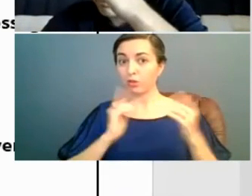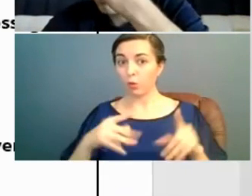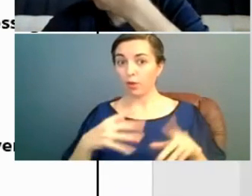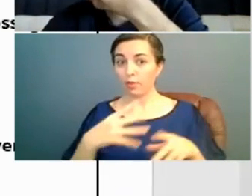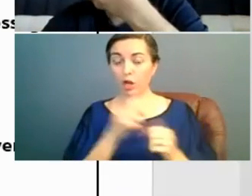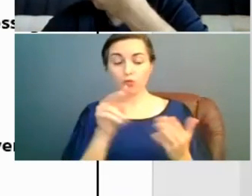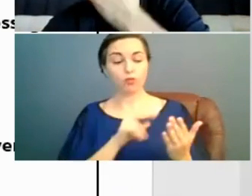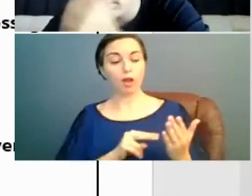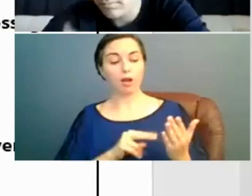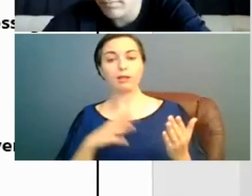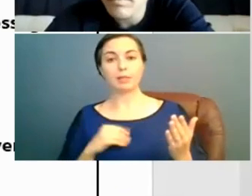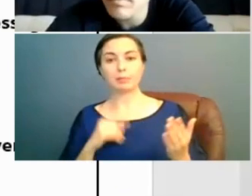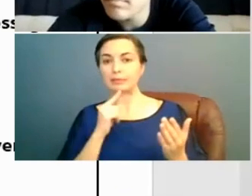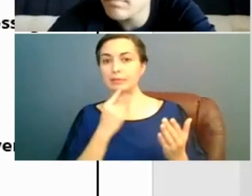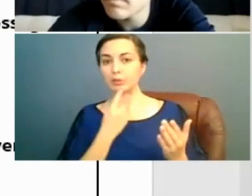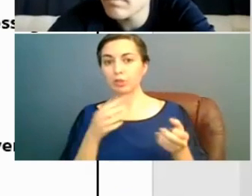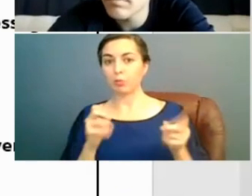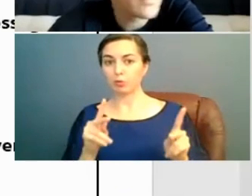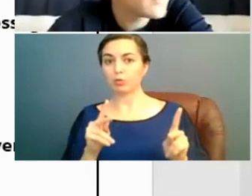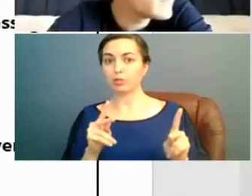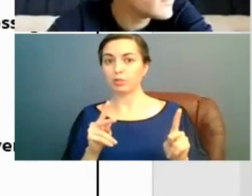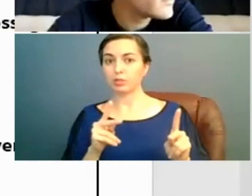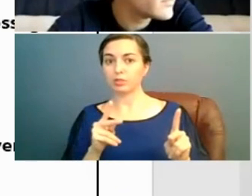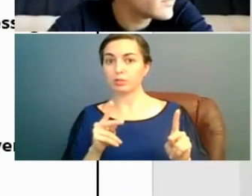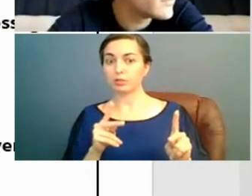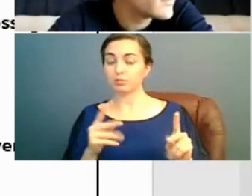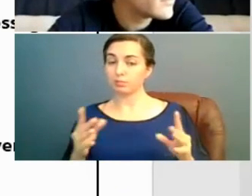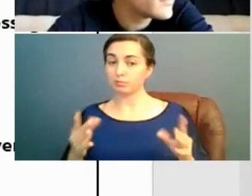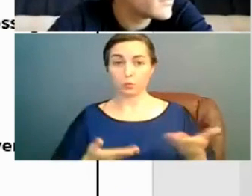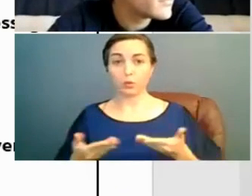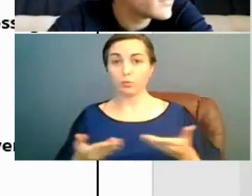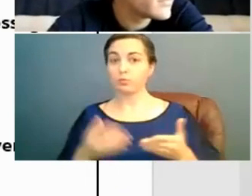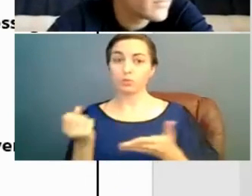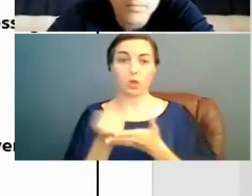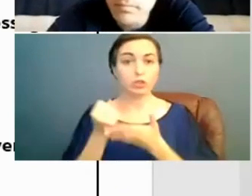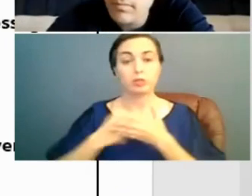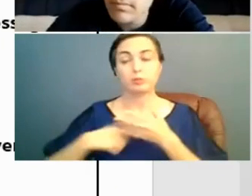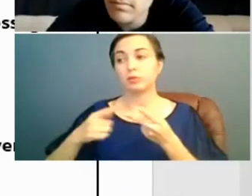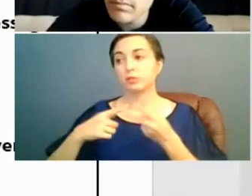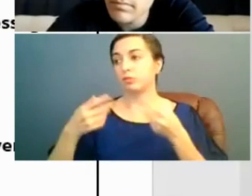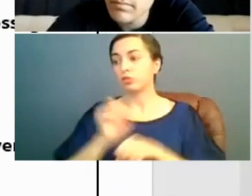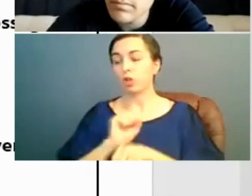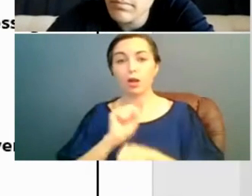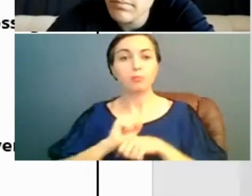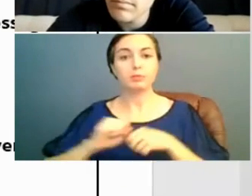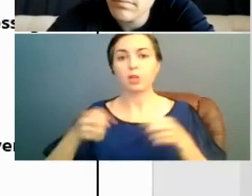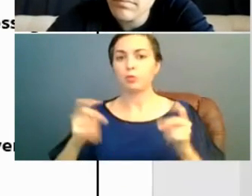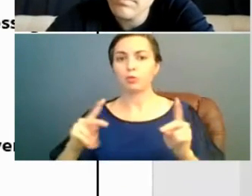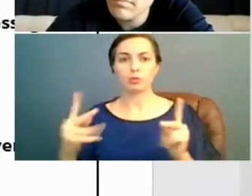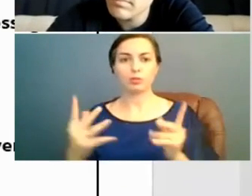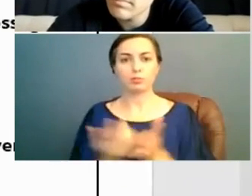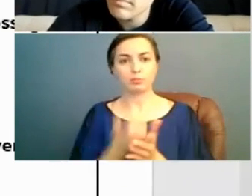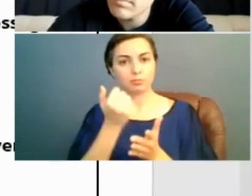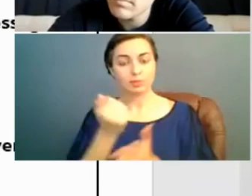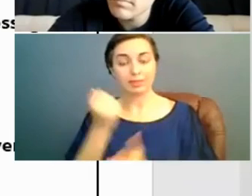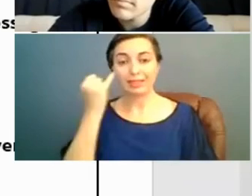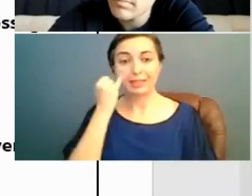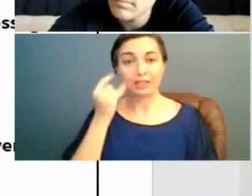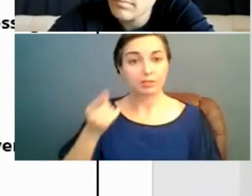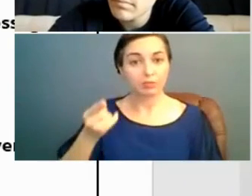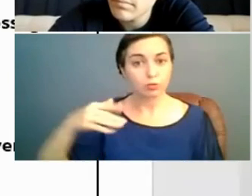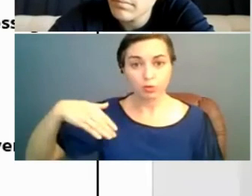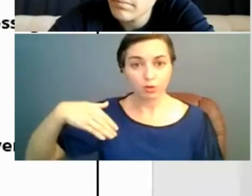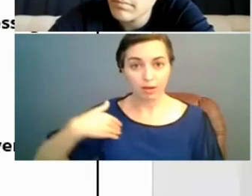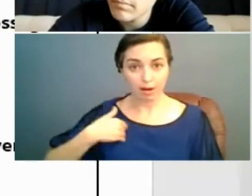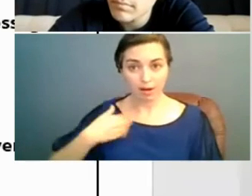internships, for scholarships, for jobs, whatever it is. So if you don't have these resources yet, hang tight, I'll tell